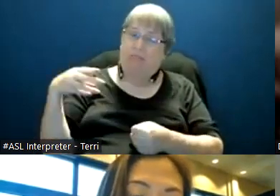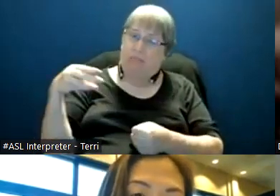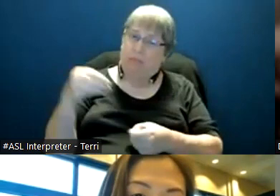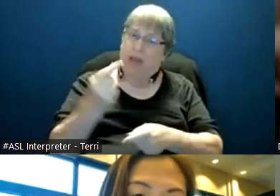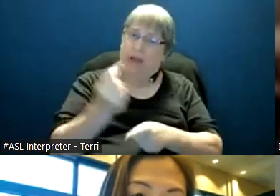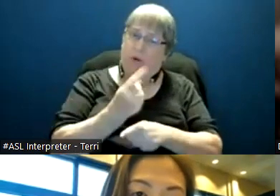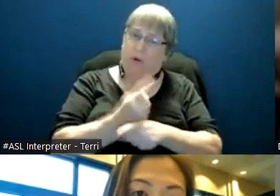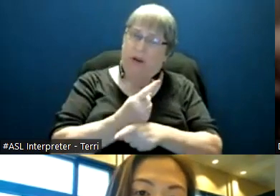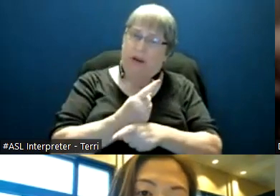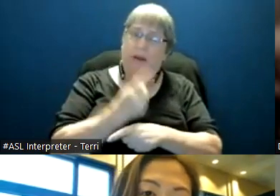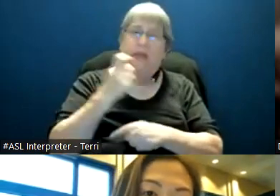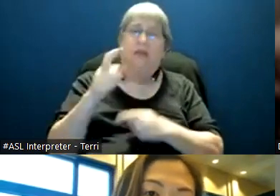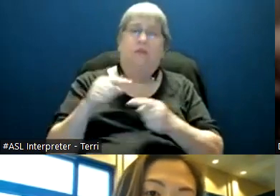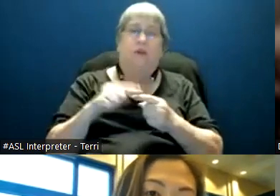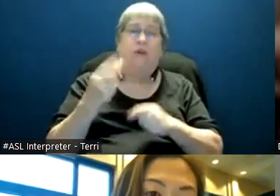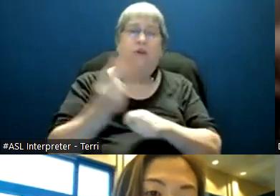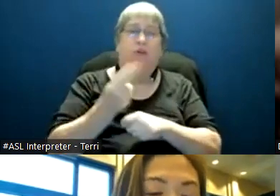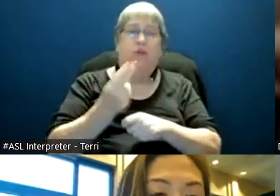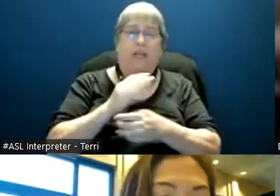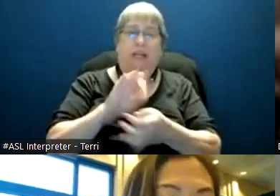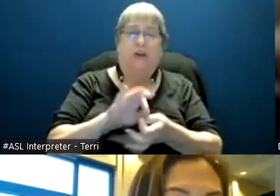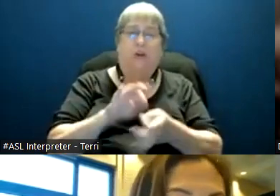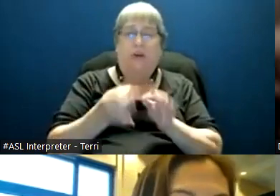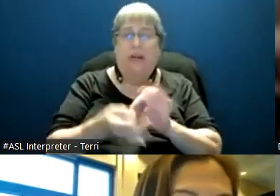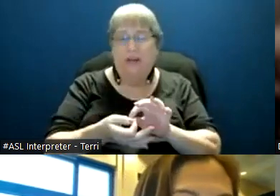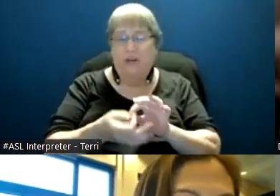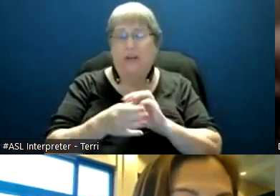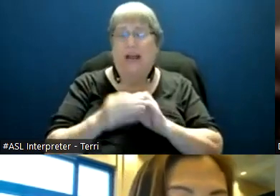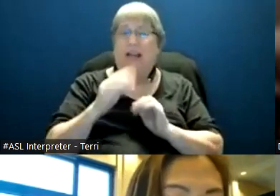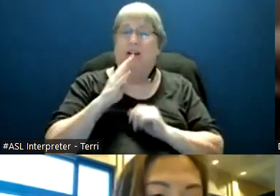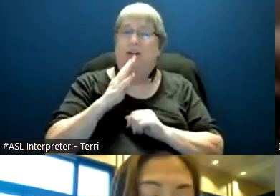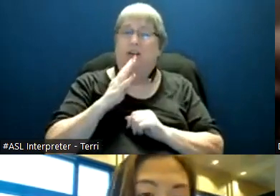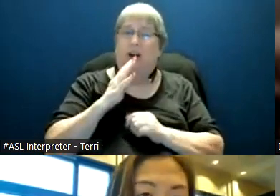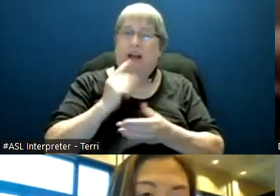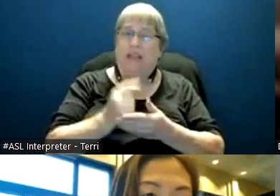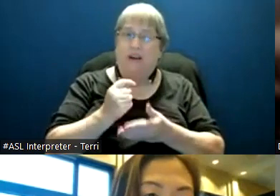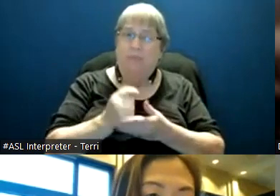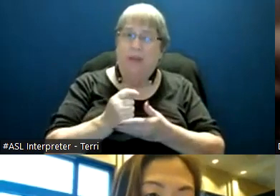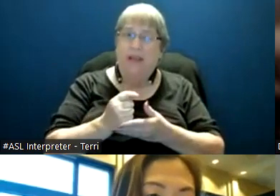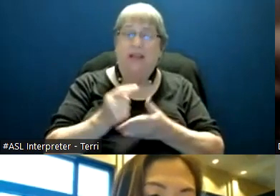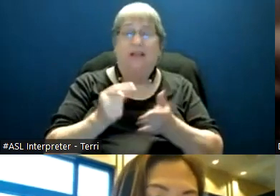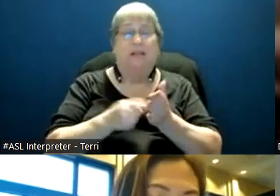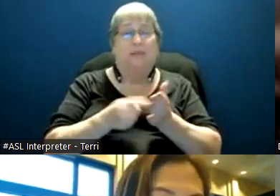you're using interpretation and talk therapy, those services take a lot longer.